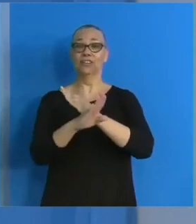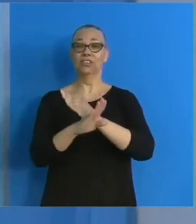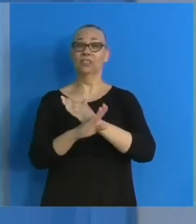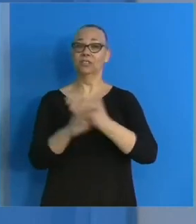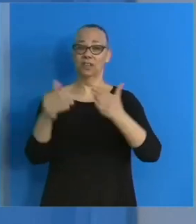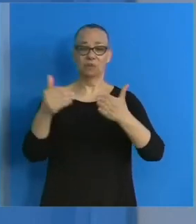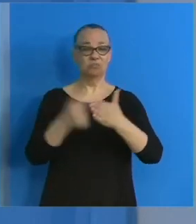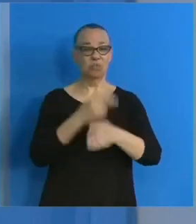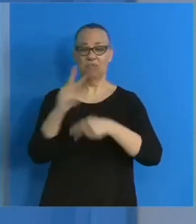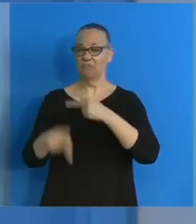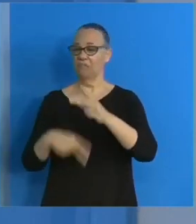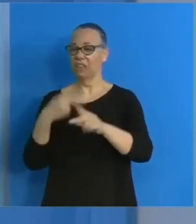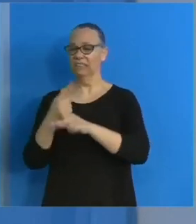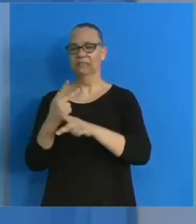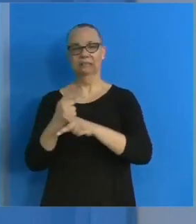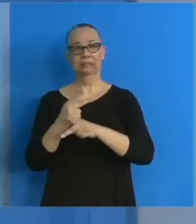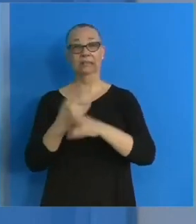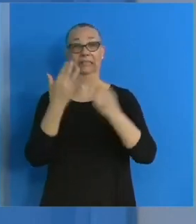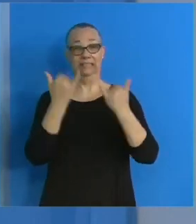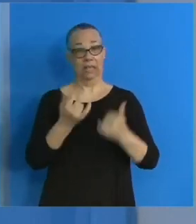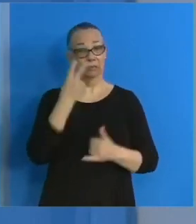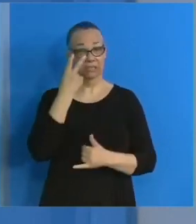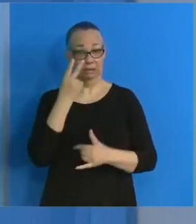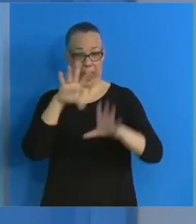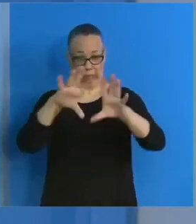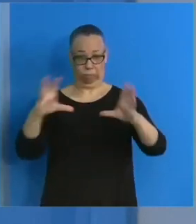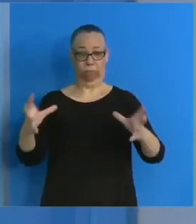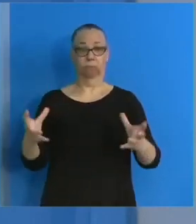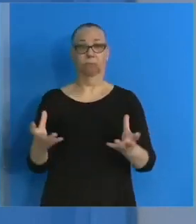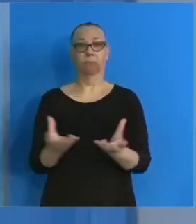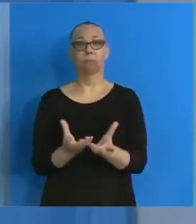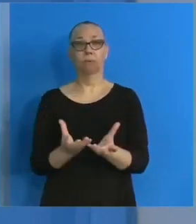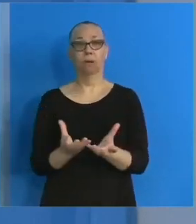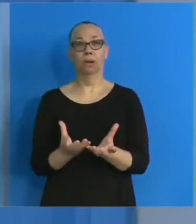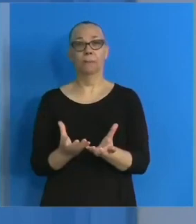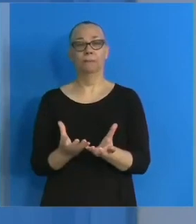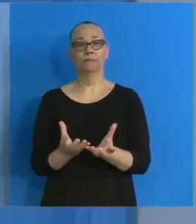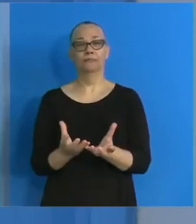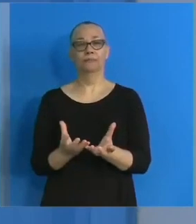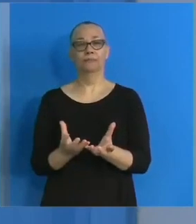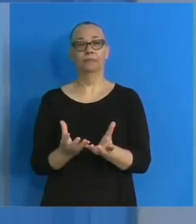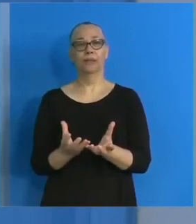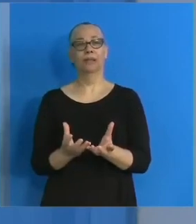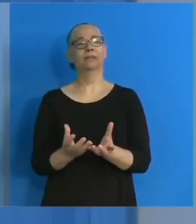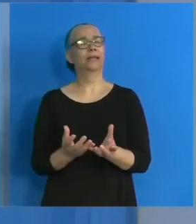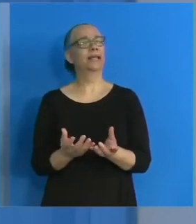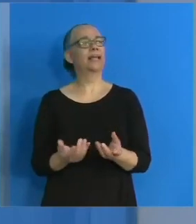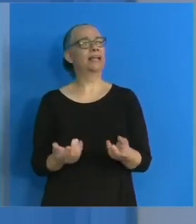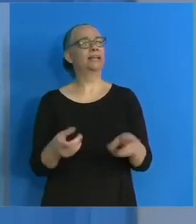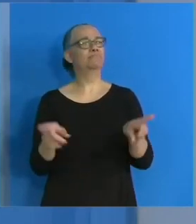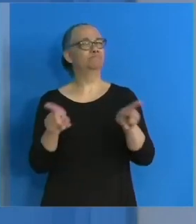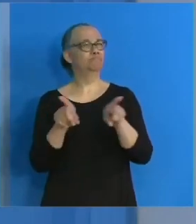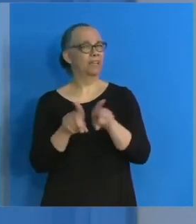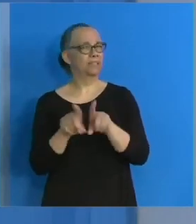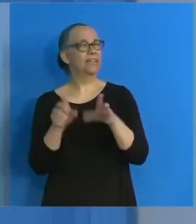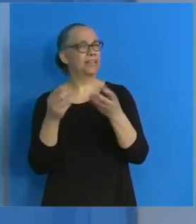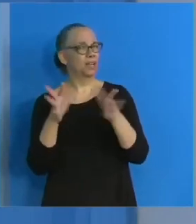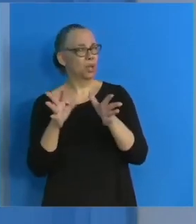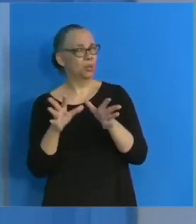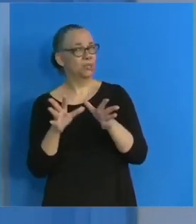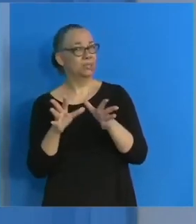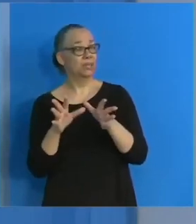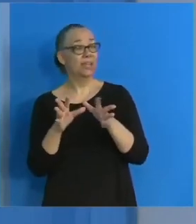now circulating across the globe. So, in closing, the